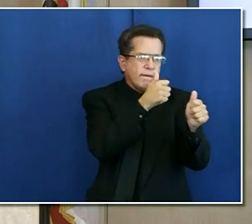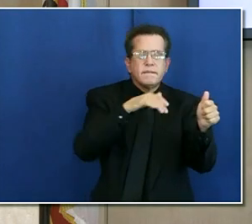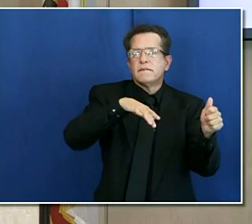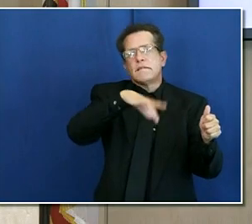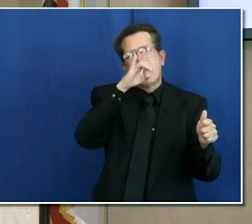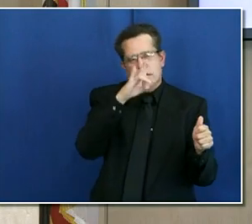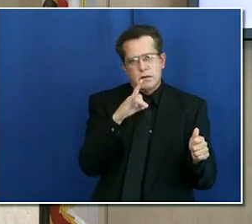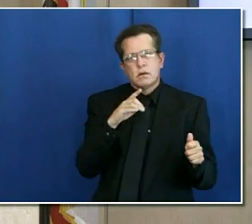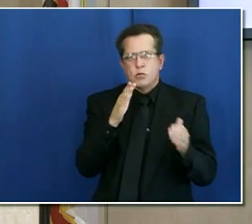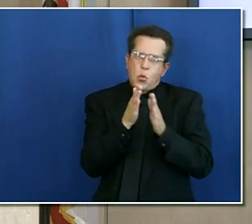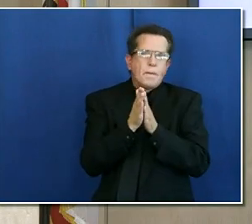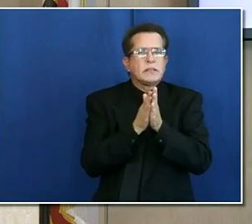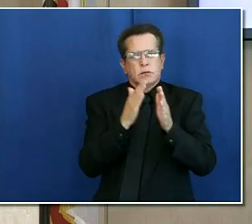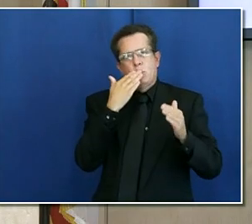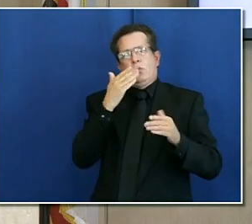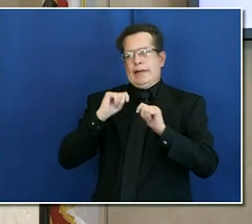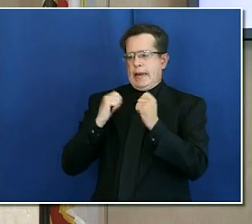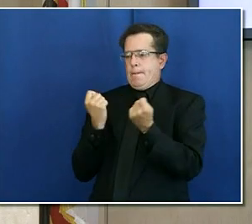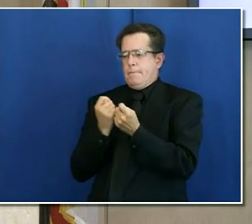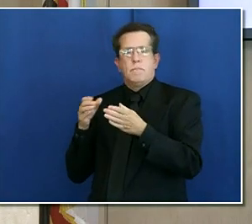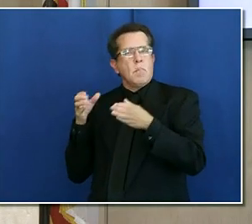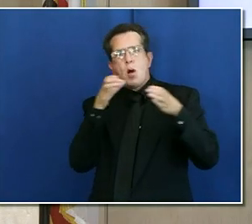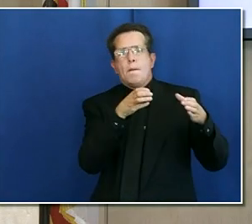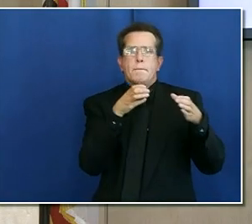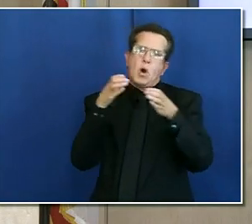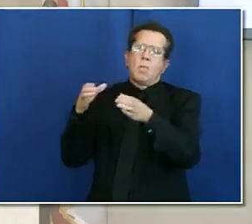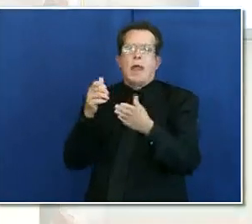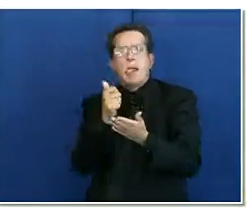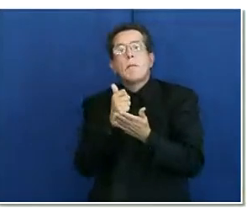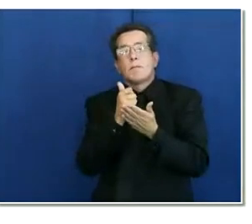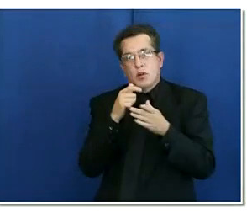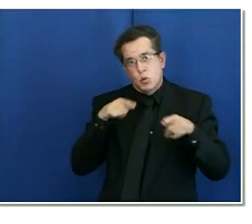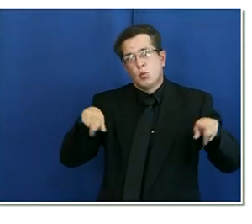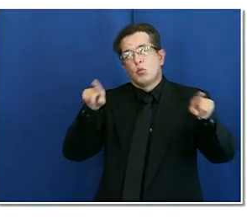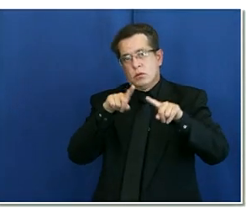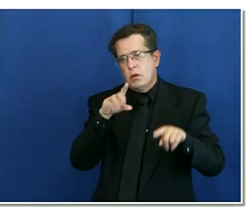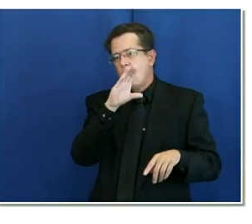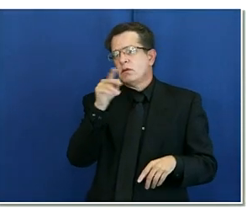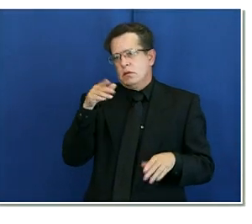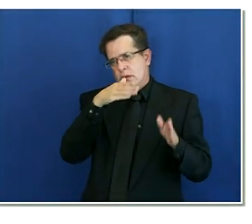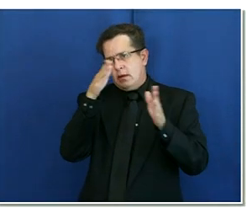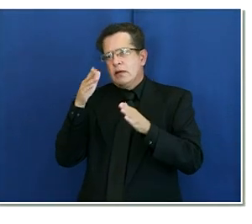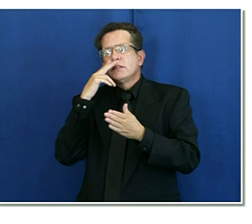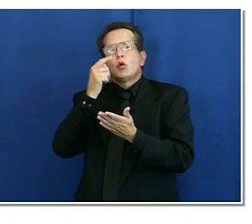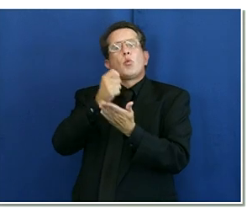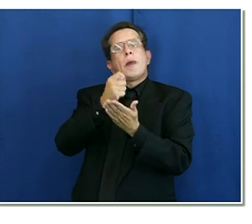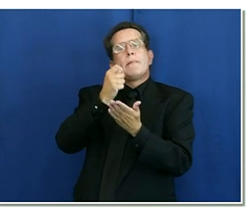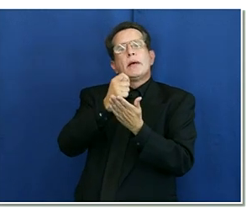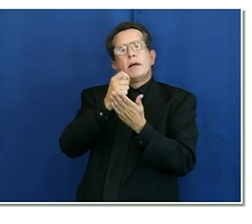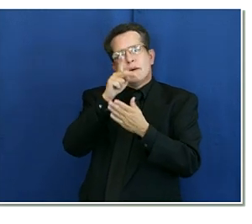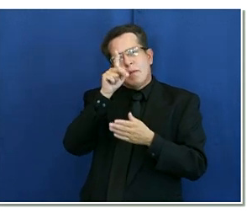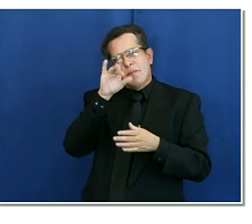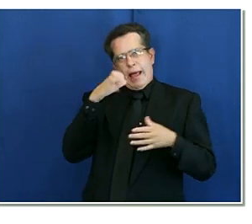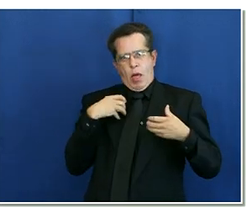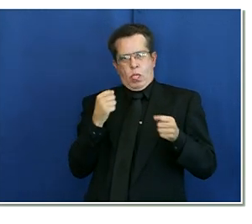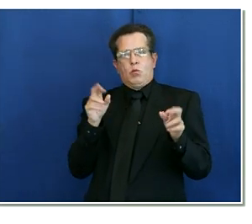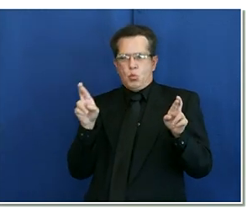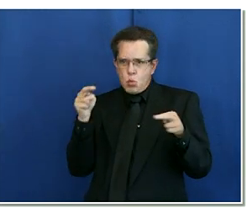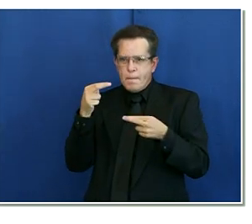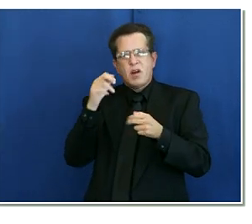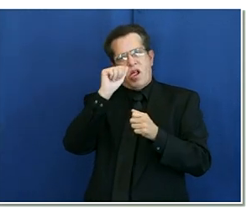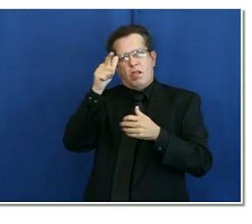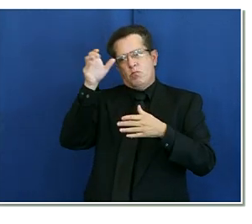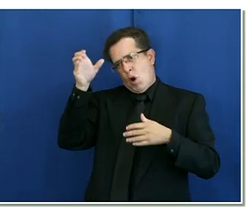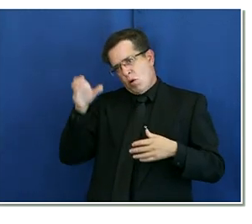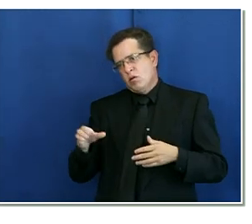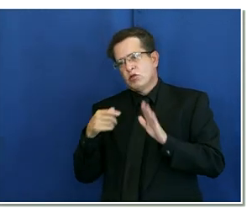effective contact tracing and case investigation process. And then on the right-hand side there, you have the treatment numbers, public health rooms, totals, and convalescent plasma.